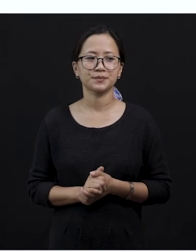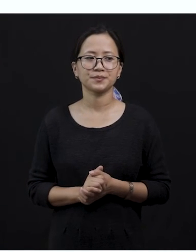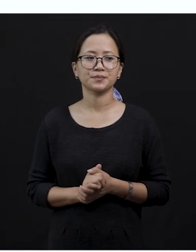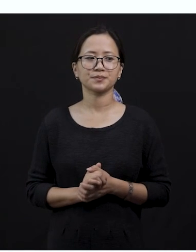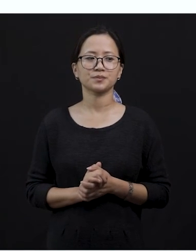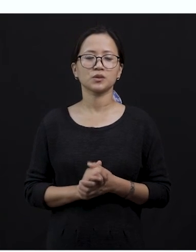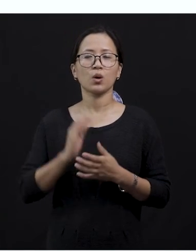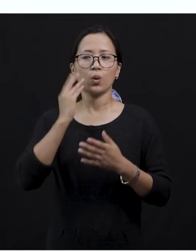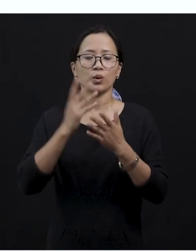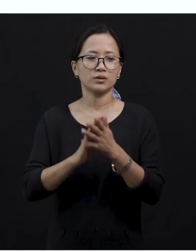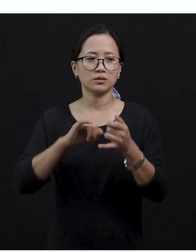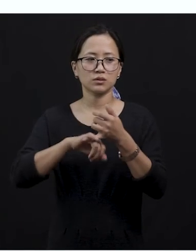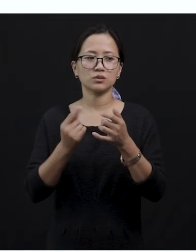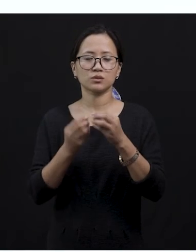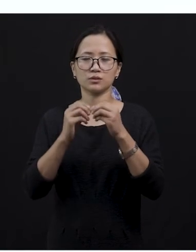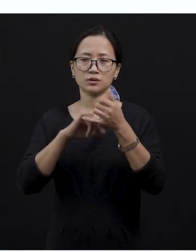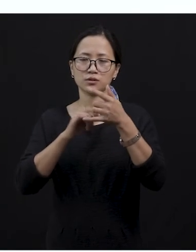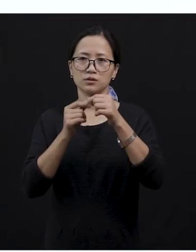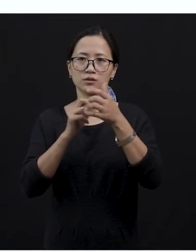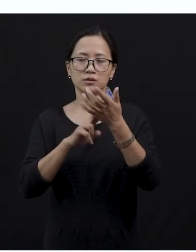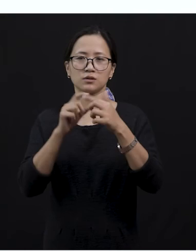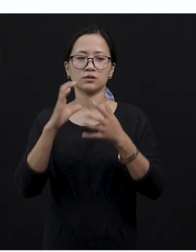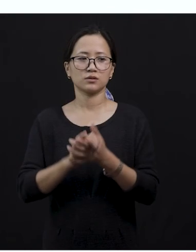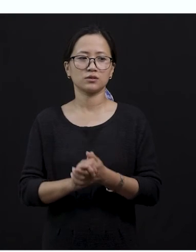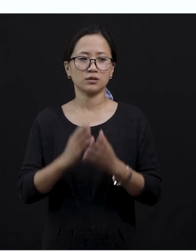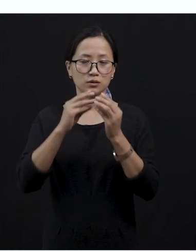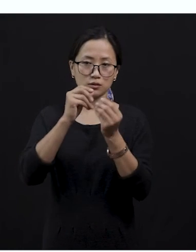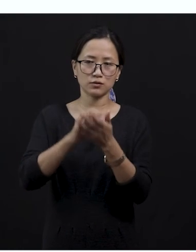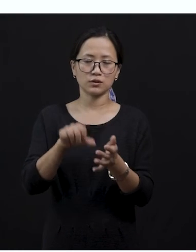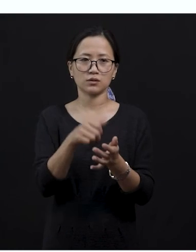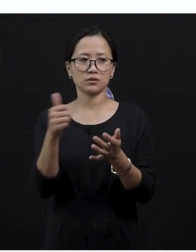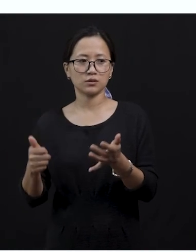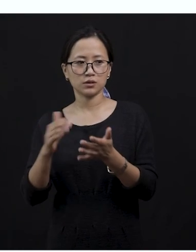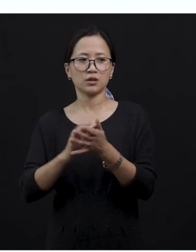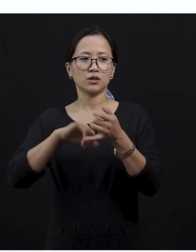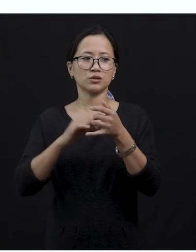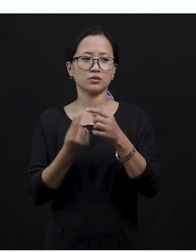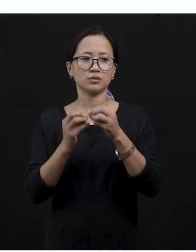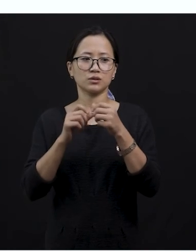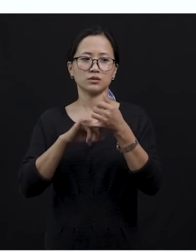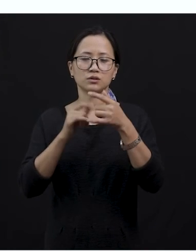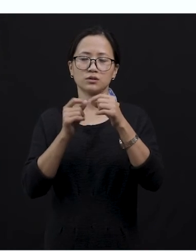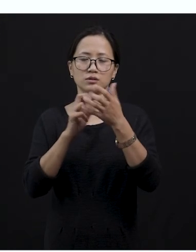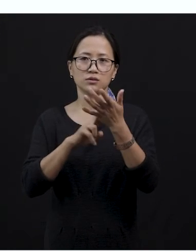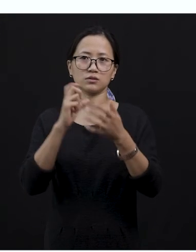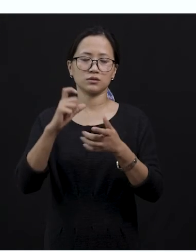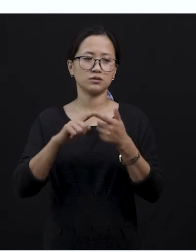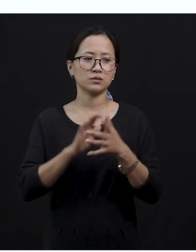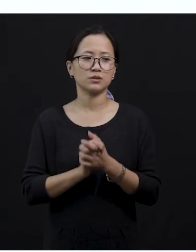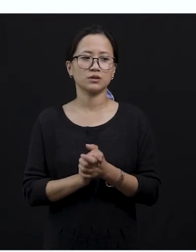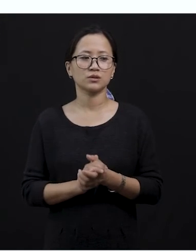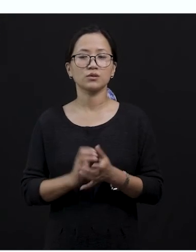Okay? When a substance dissolves in another substance, it is called a solution. So solute